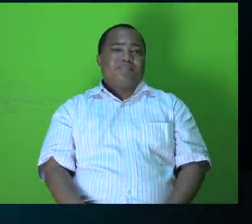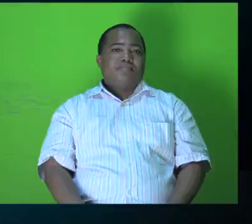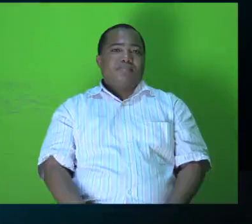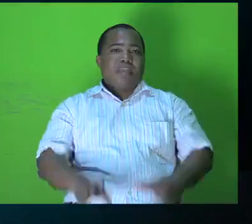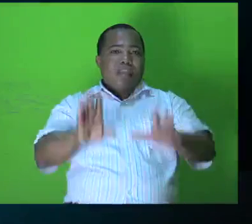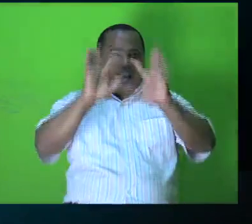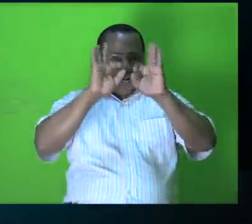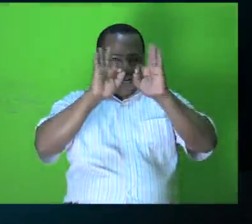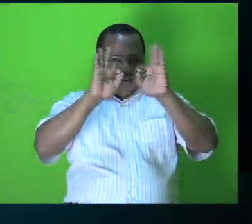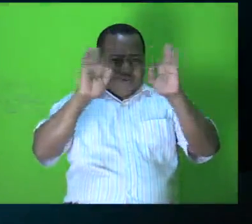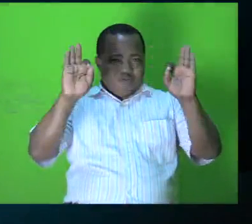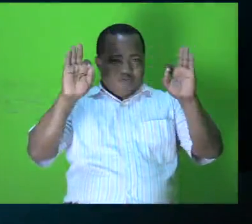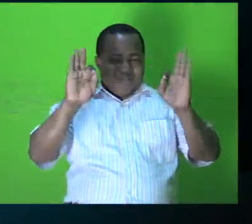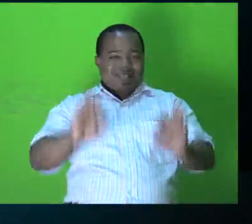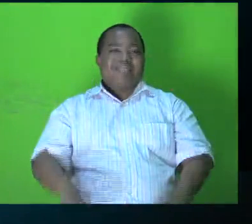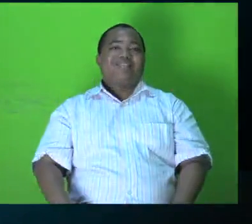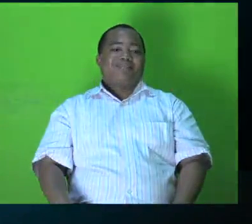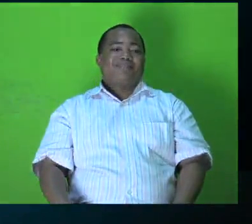Good.